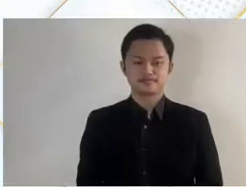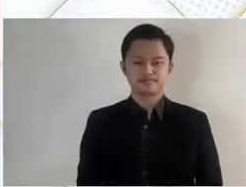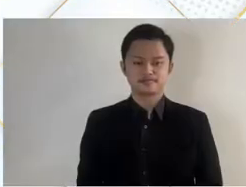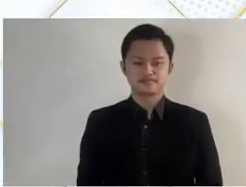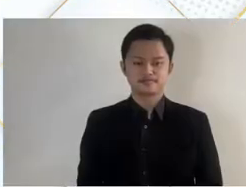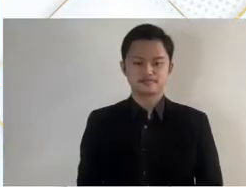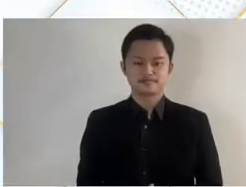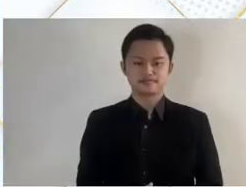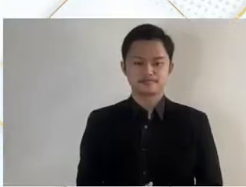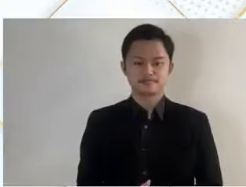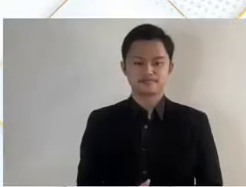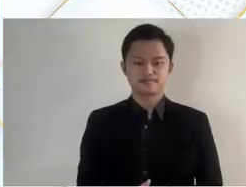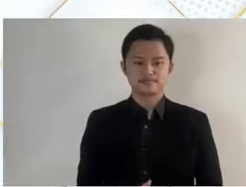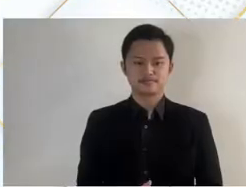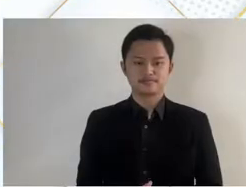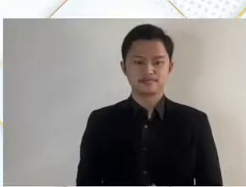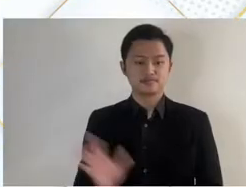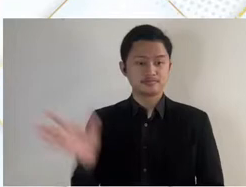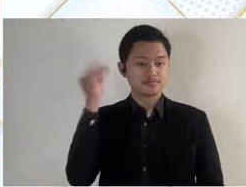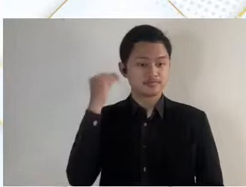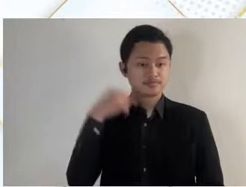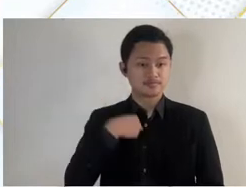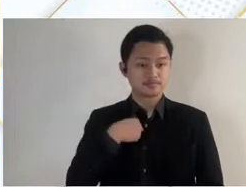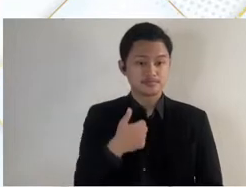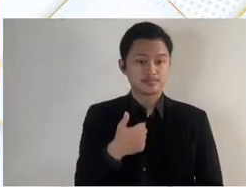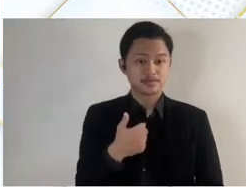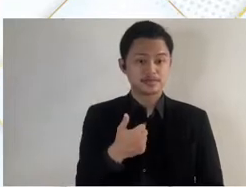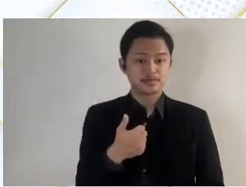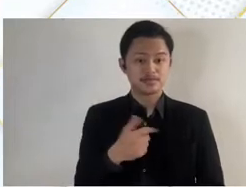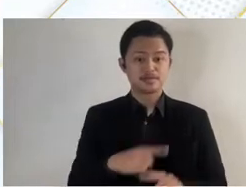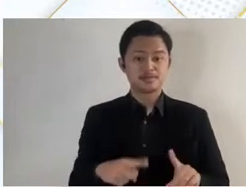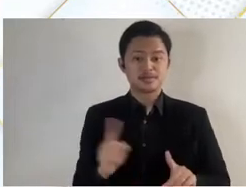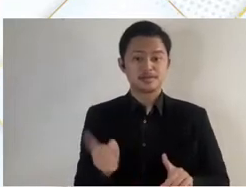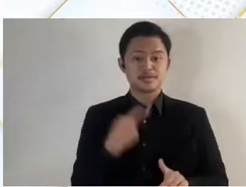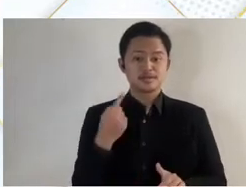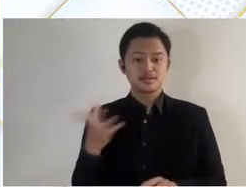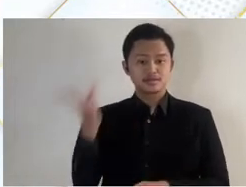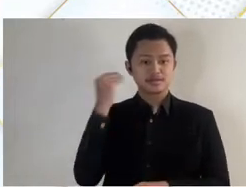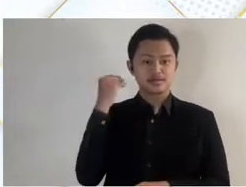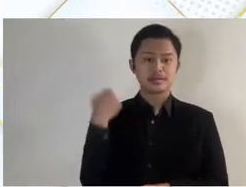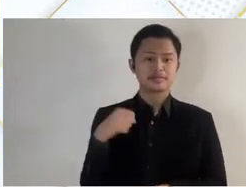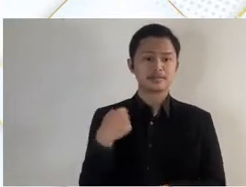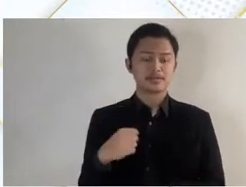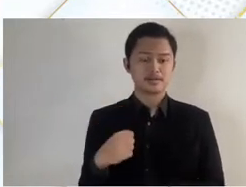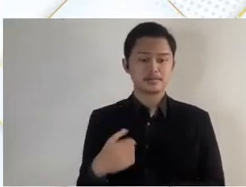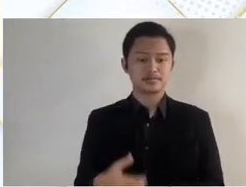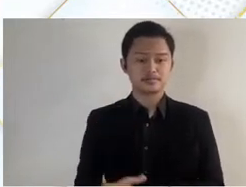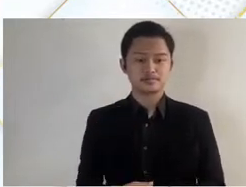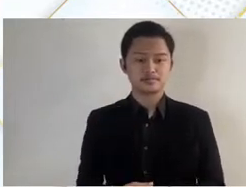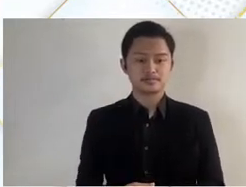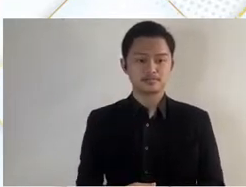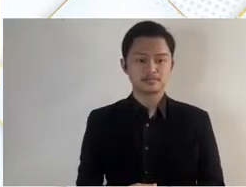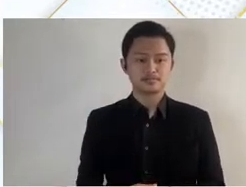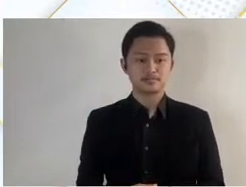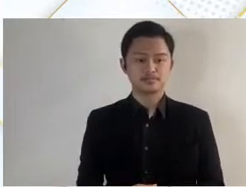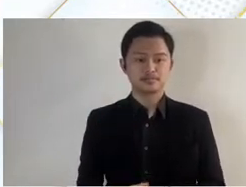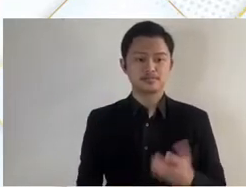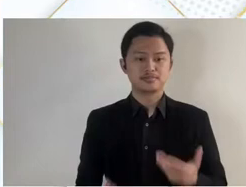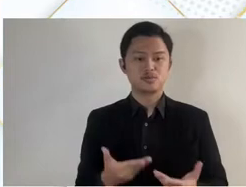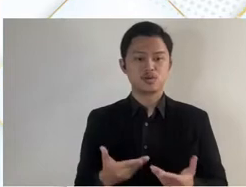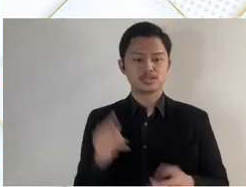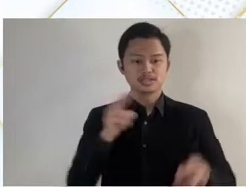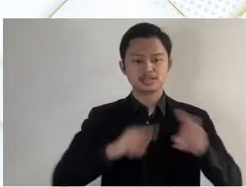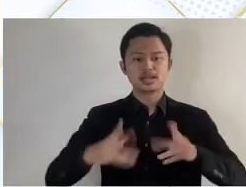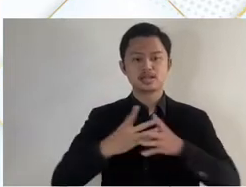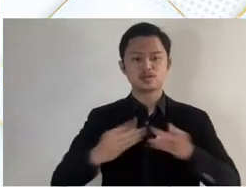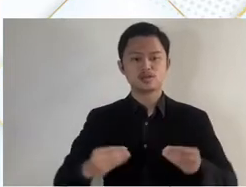So obviously you could hear us, Major, but we cannot hear you at this moment. Okay, we're trying to look for a solution